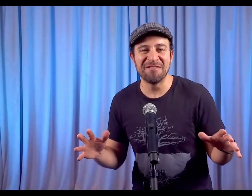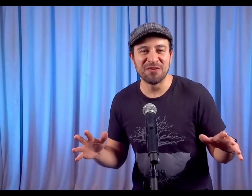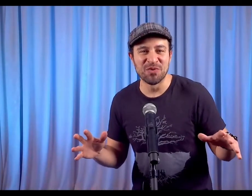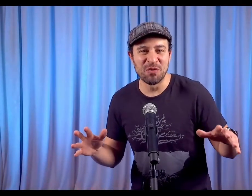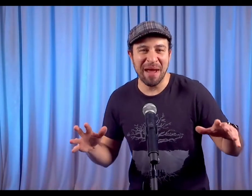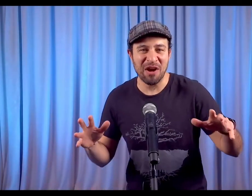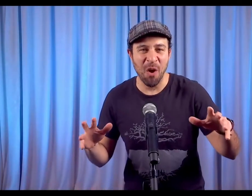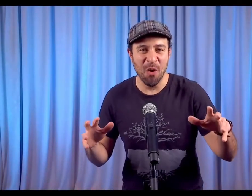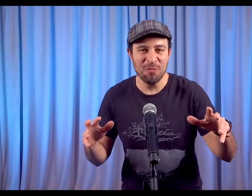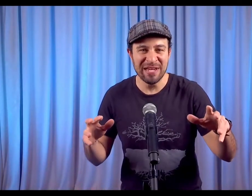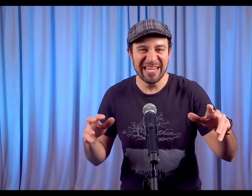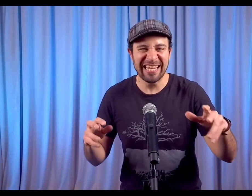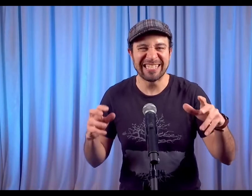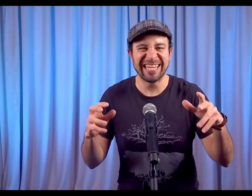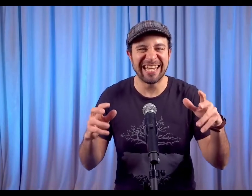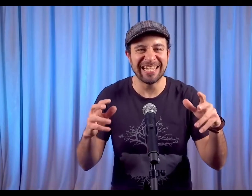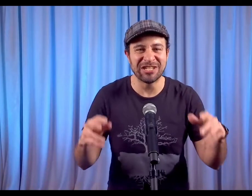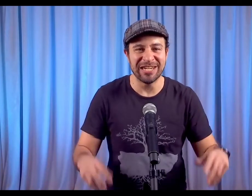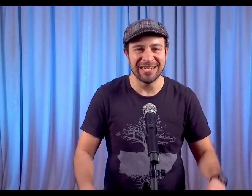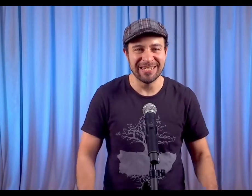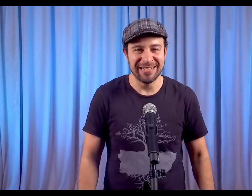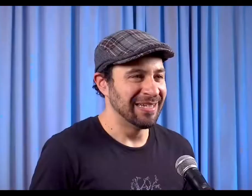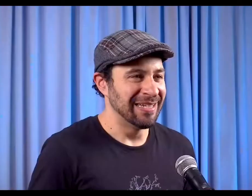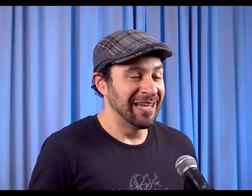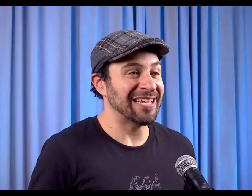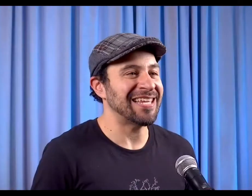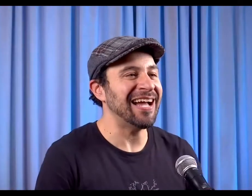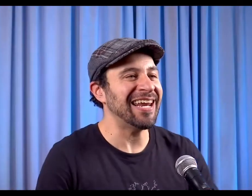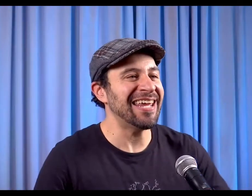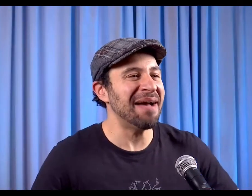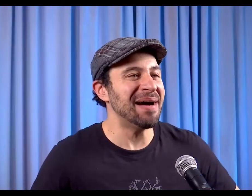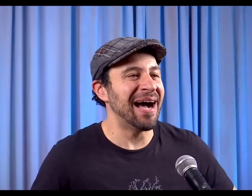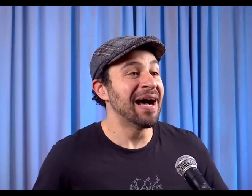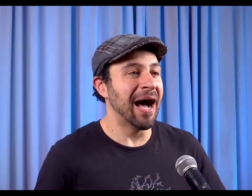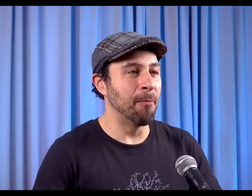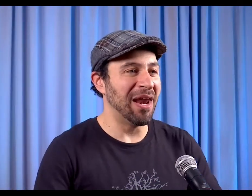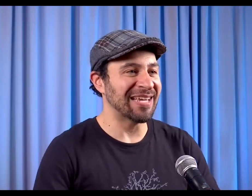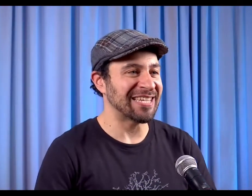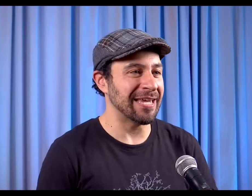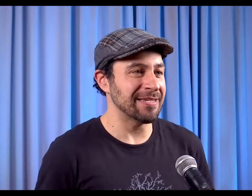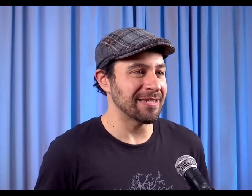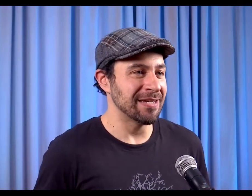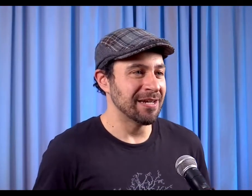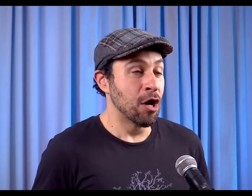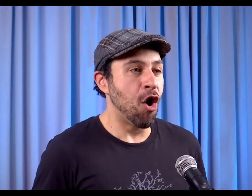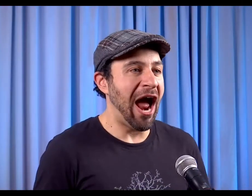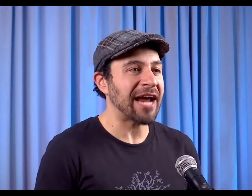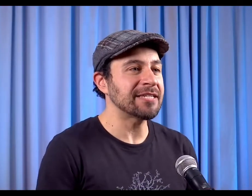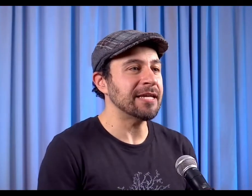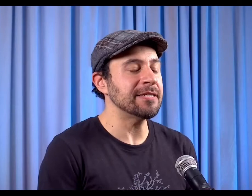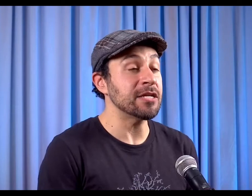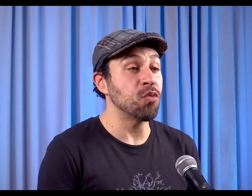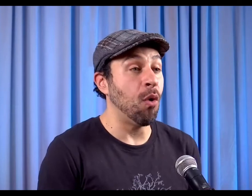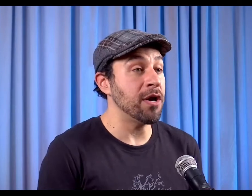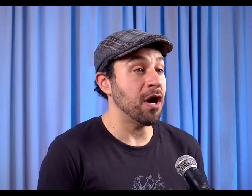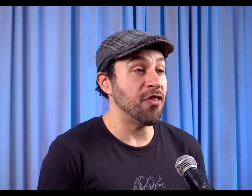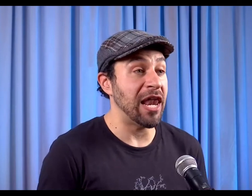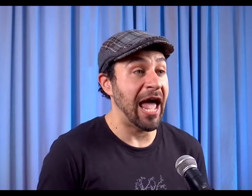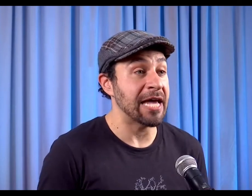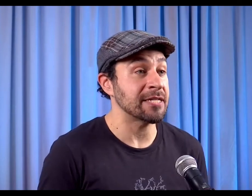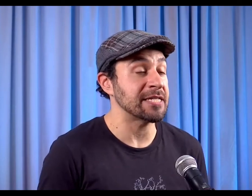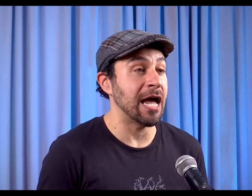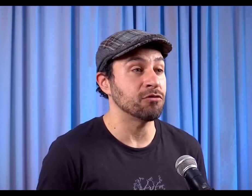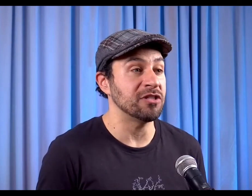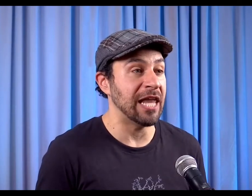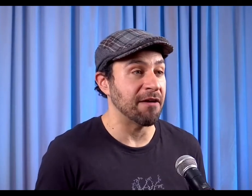Abuela's favorite room at home is the kitchen. La sangre llama, Abuela says. Her accent is one of